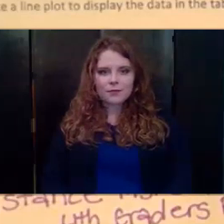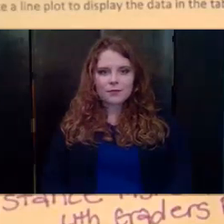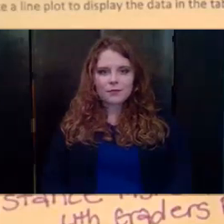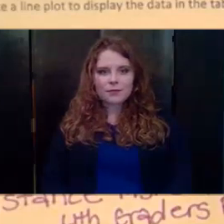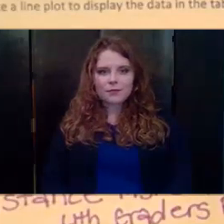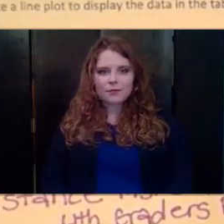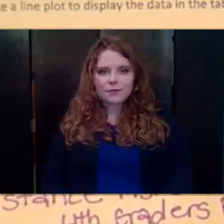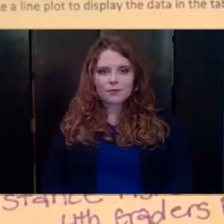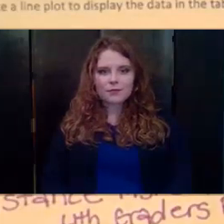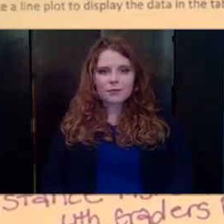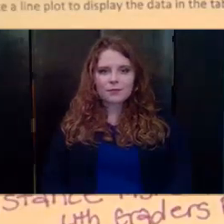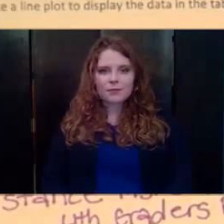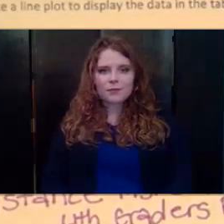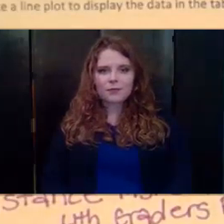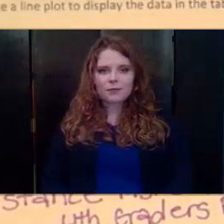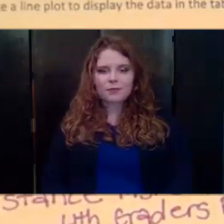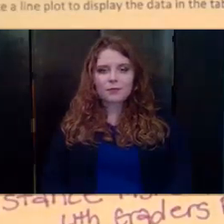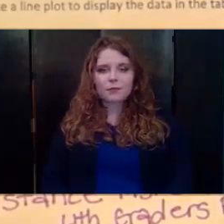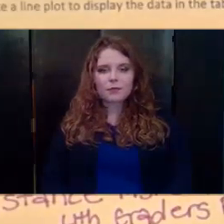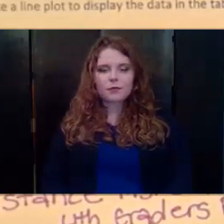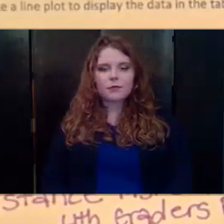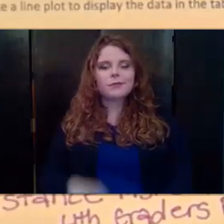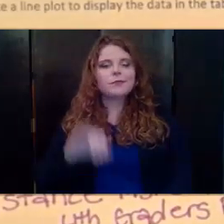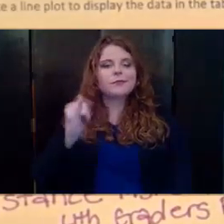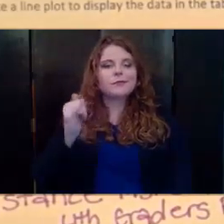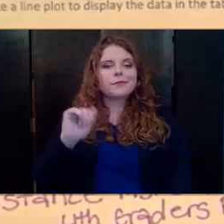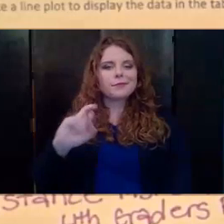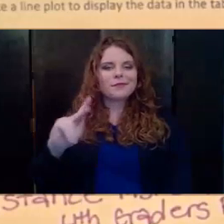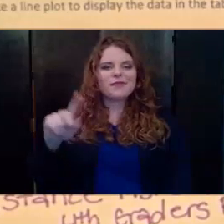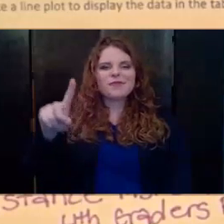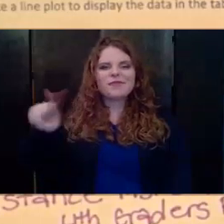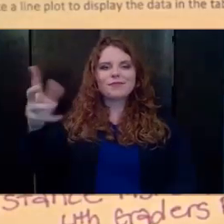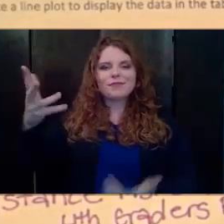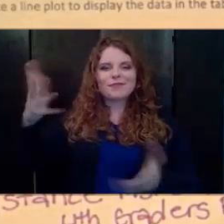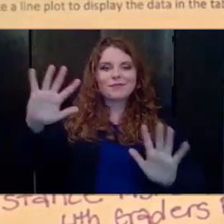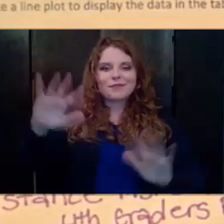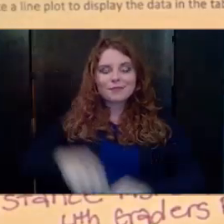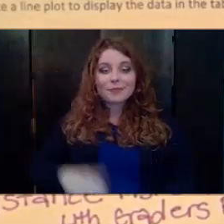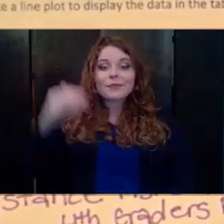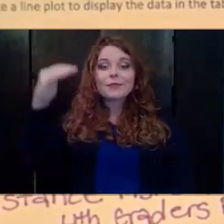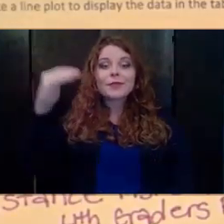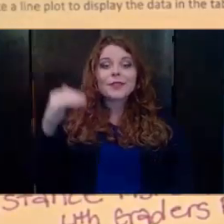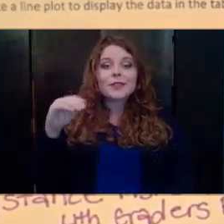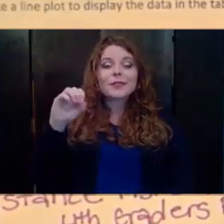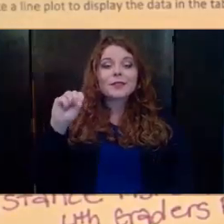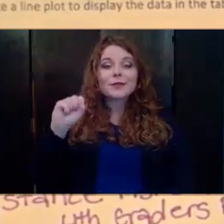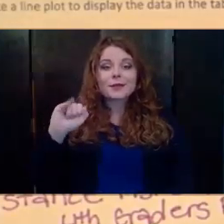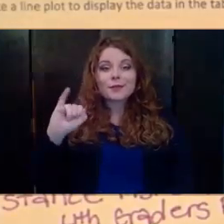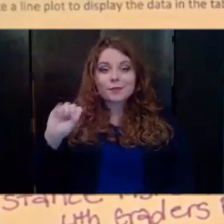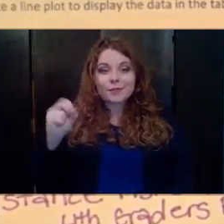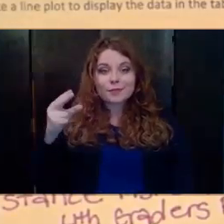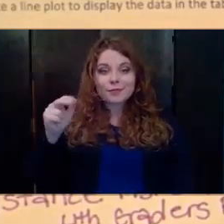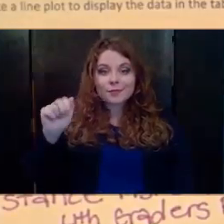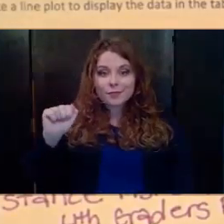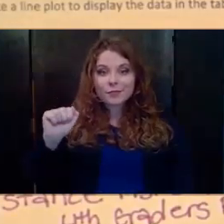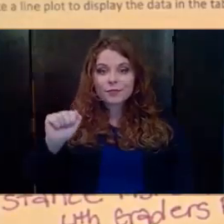Mark off Jack. Sasha is 2 2/8.